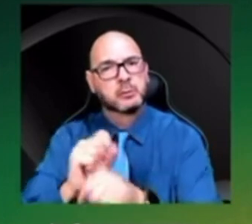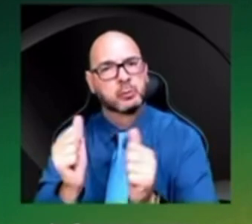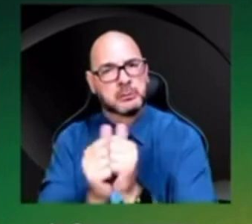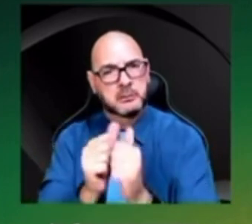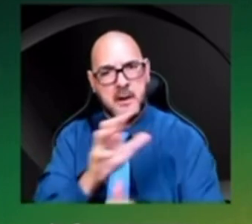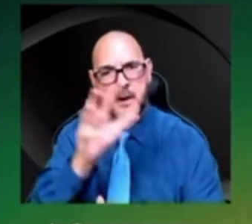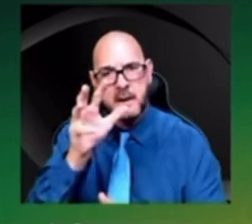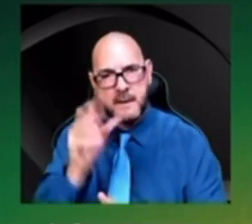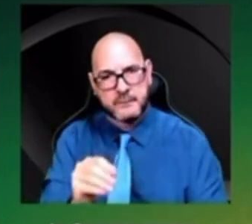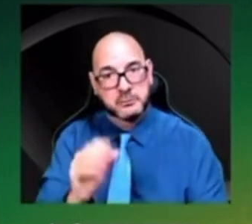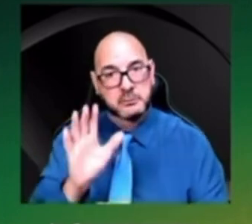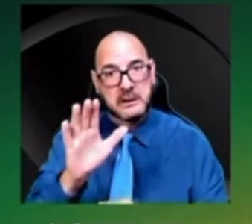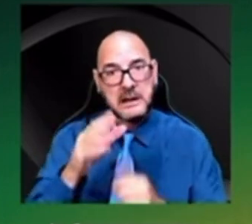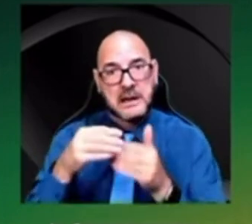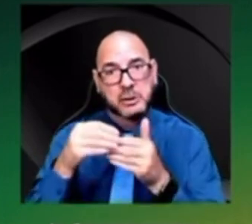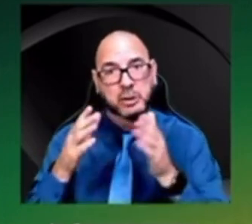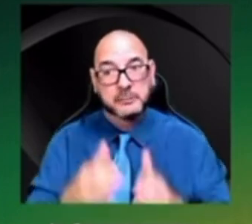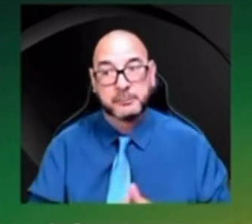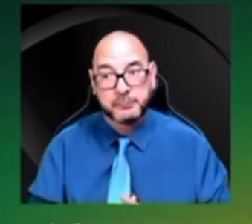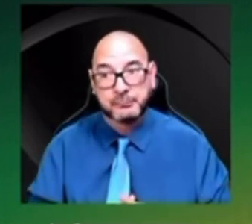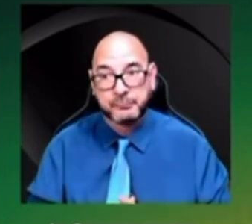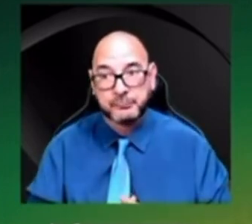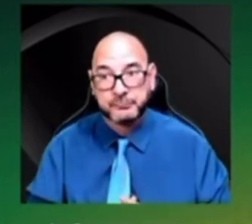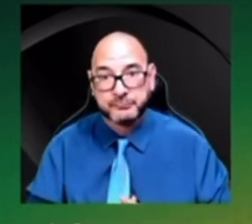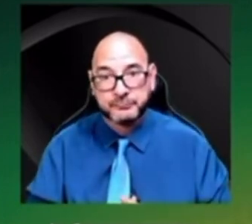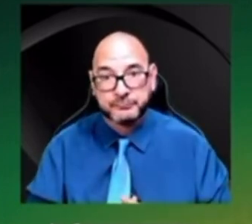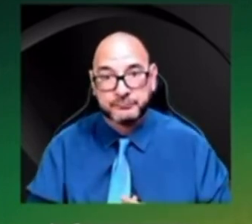tapping into all that is there.